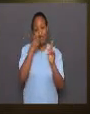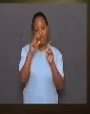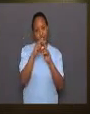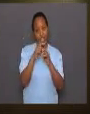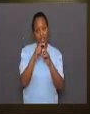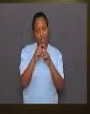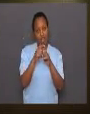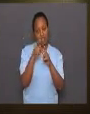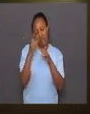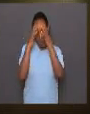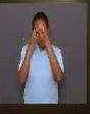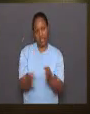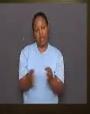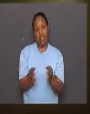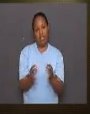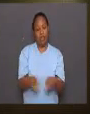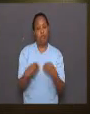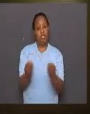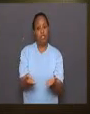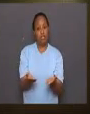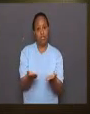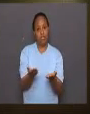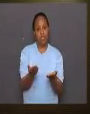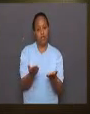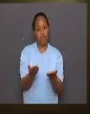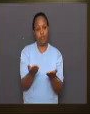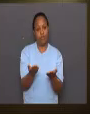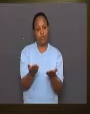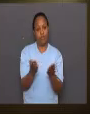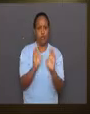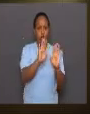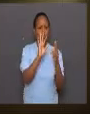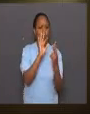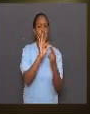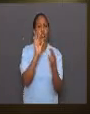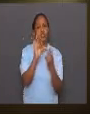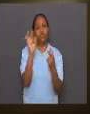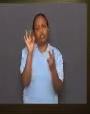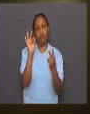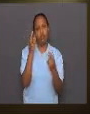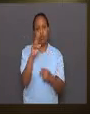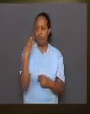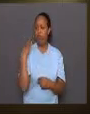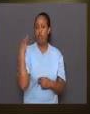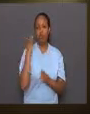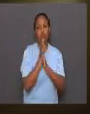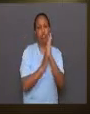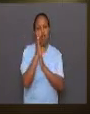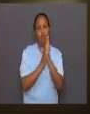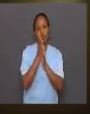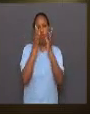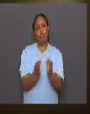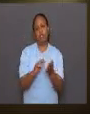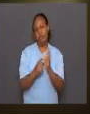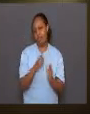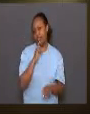personal whim, rather than on a reason. When it is applied to